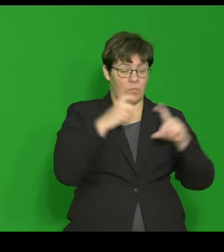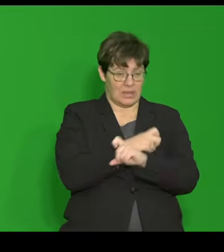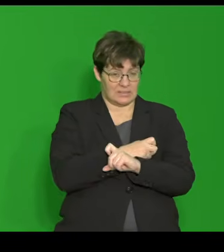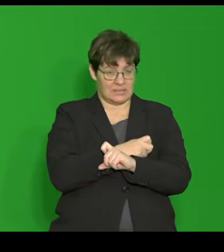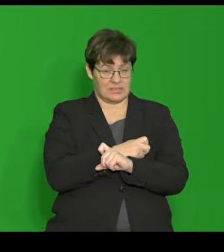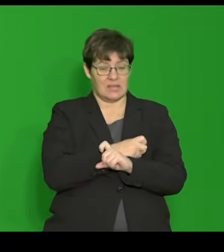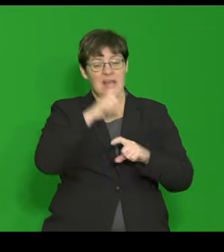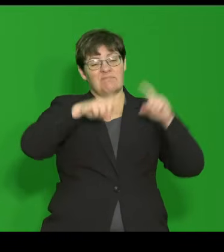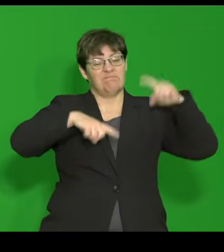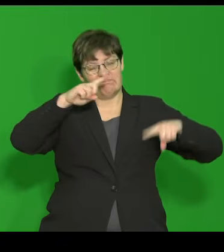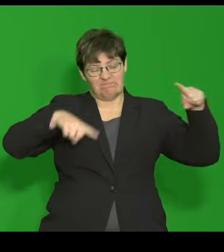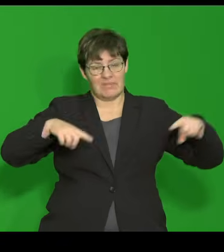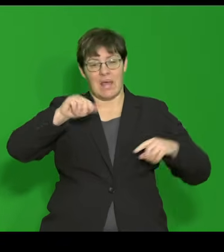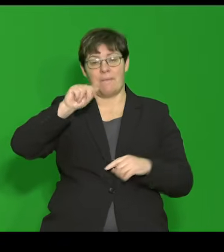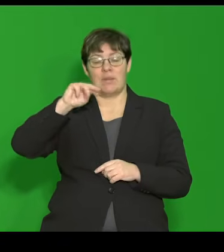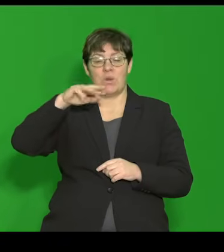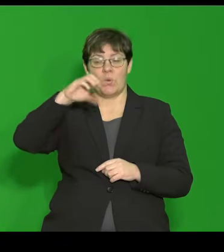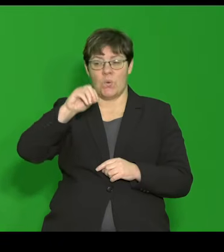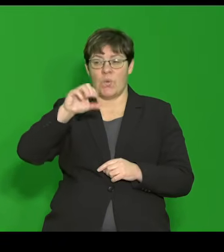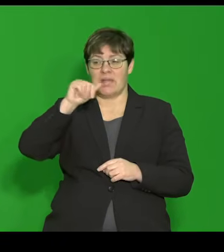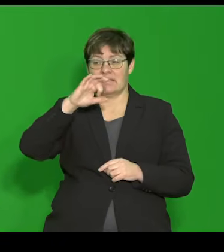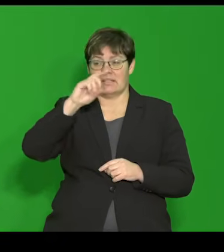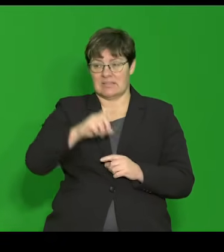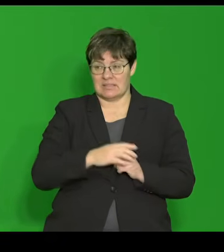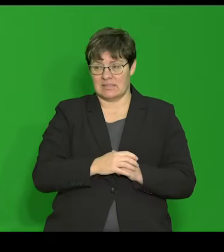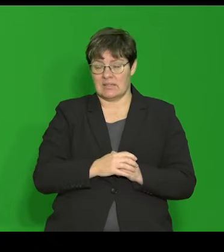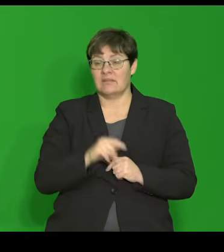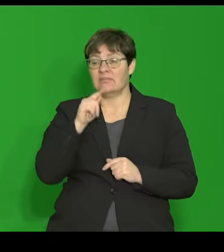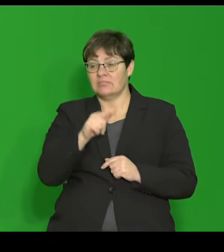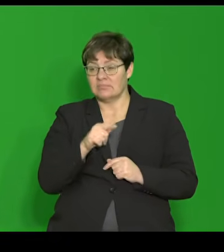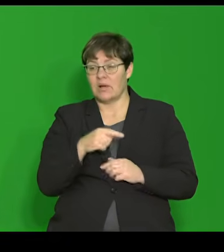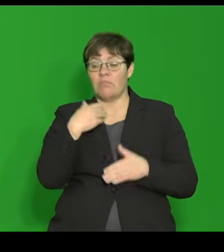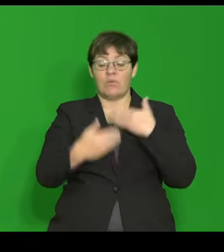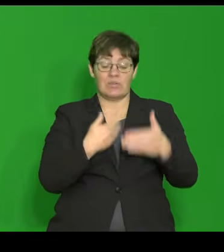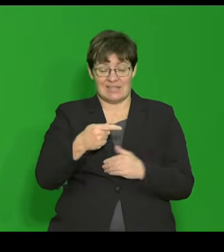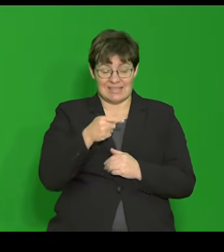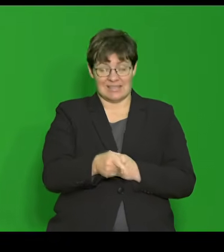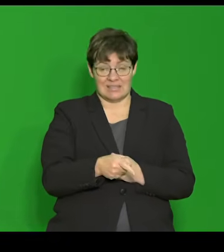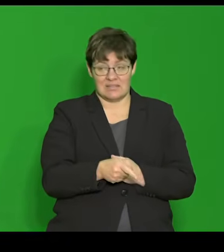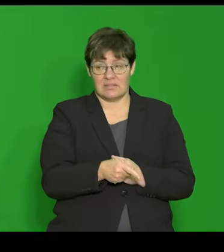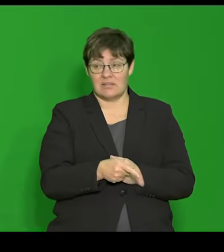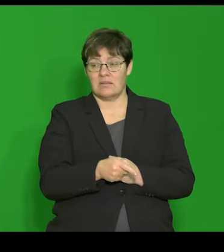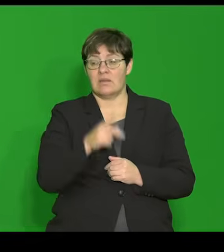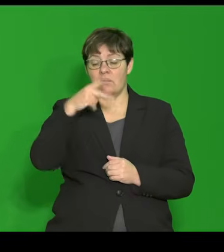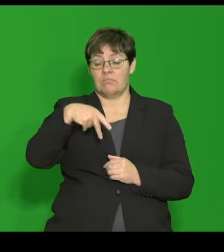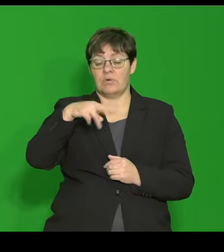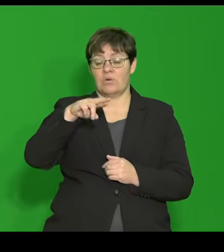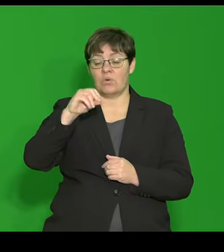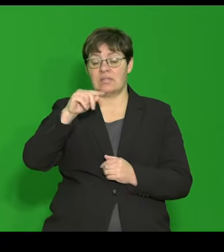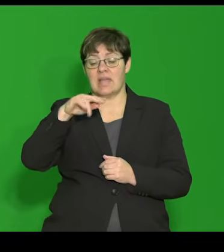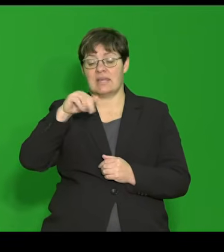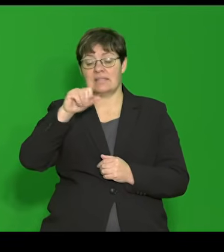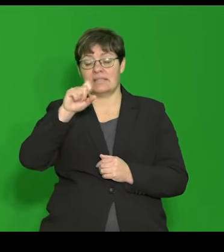complex molecules made up of different types of amino acids. During the protein digesting process, the